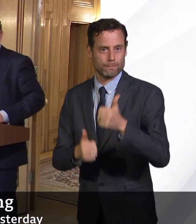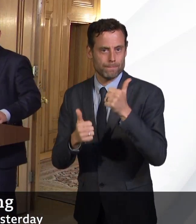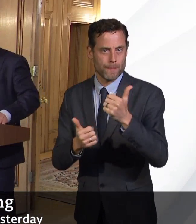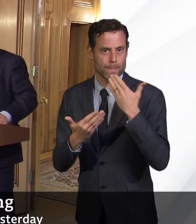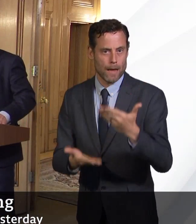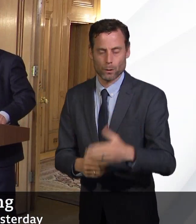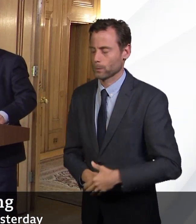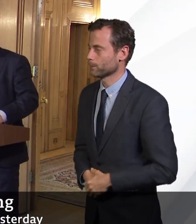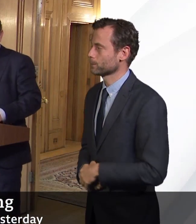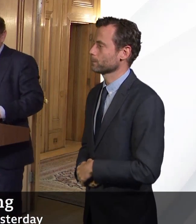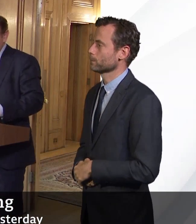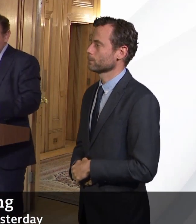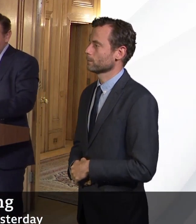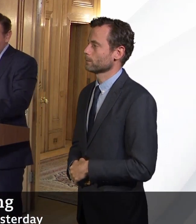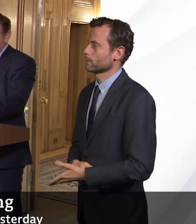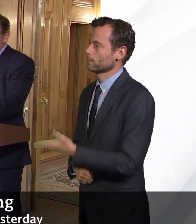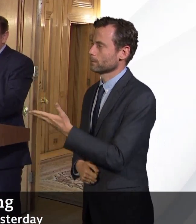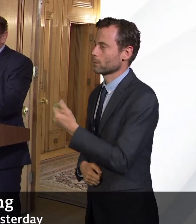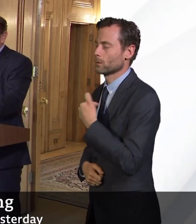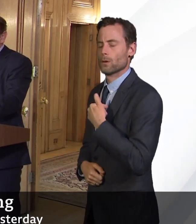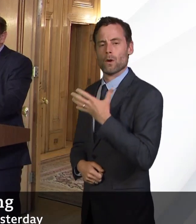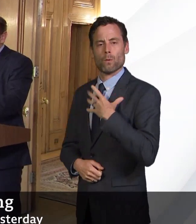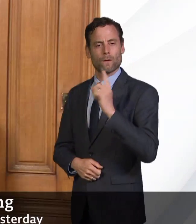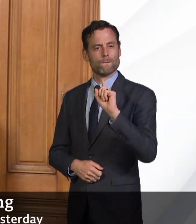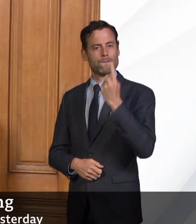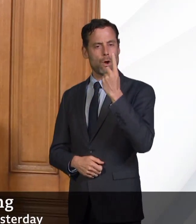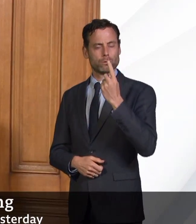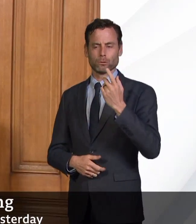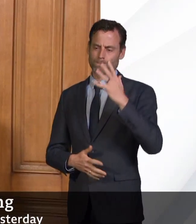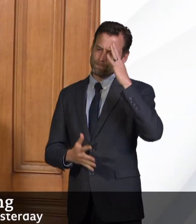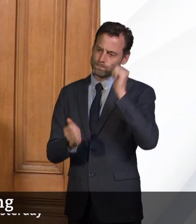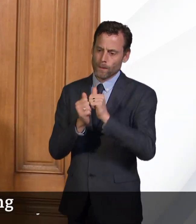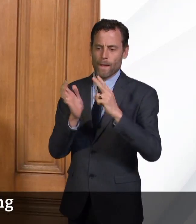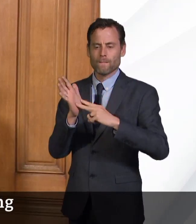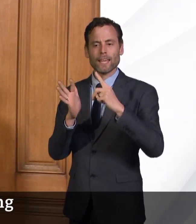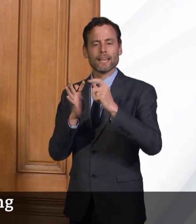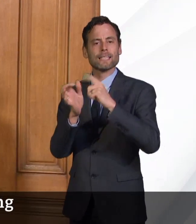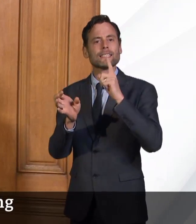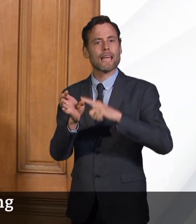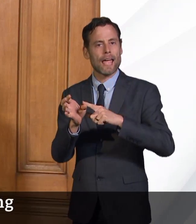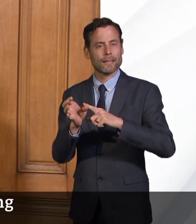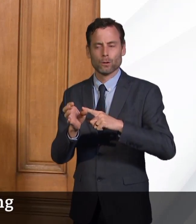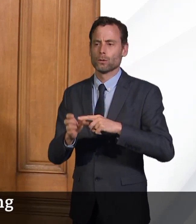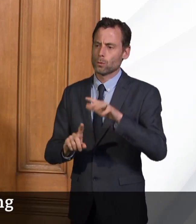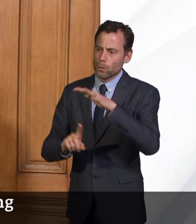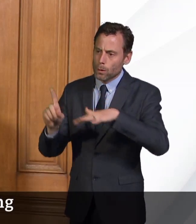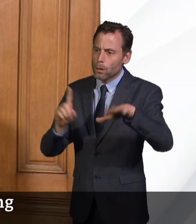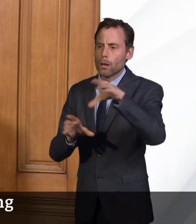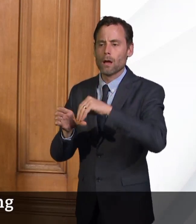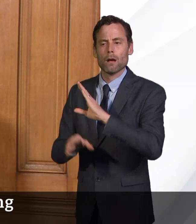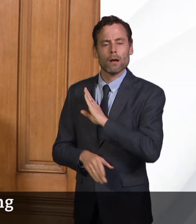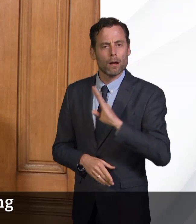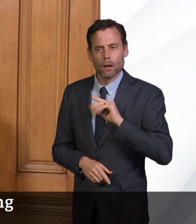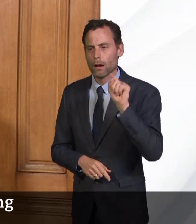Thank you, Secretary of State. I'd like to start by paying tribute on VE Day to every member of the armed forces, and in particular